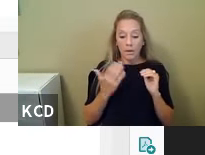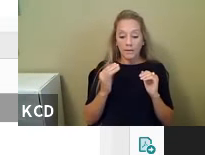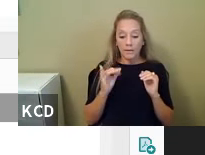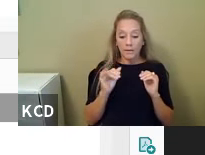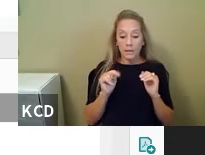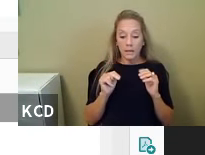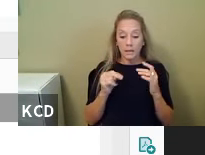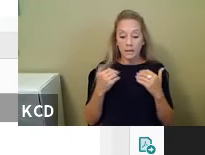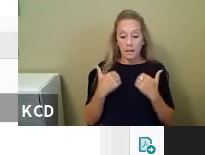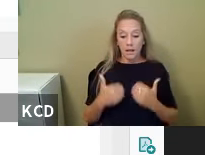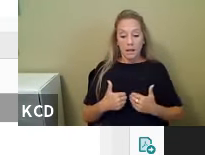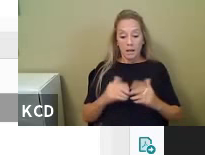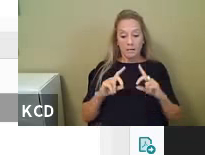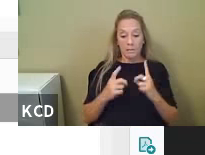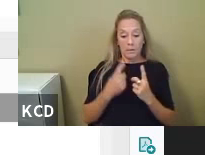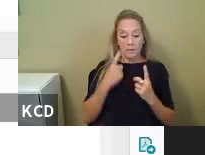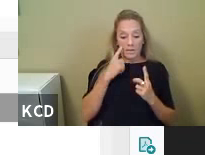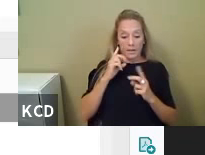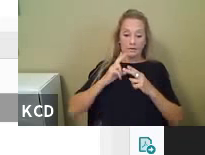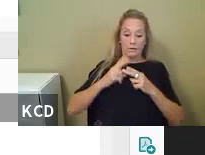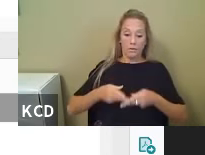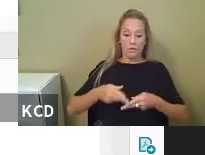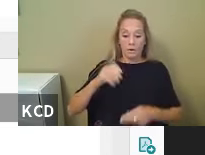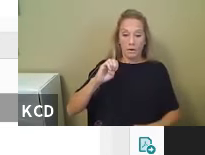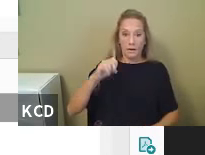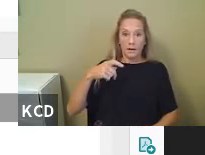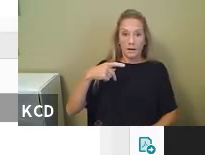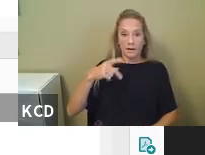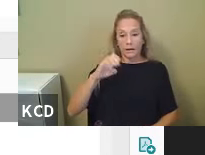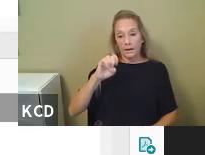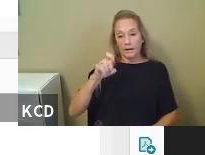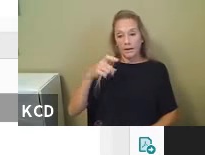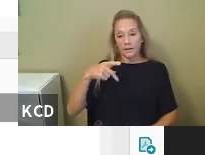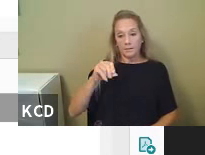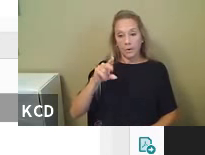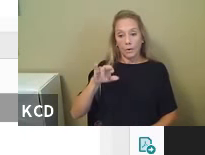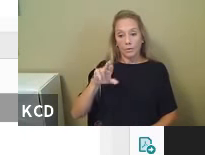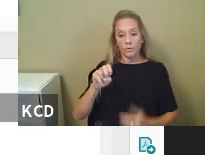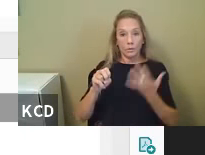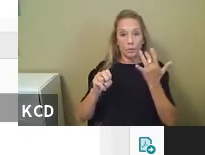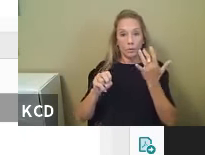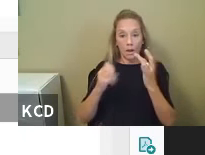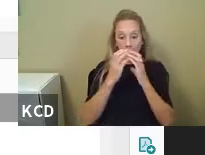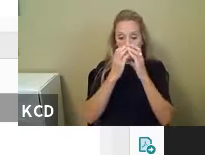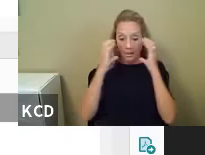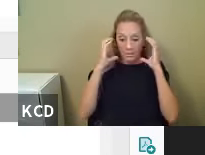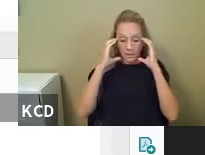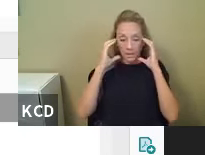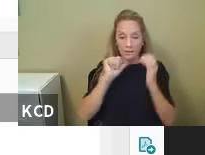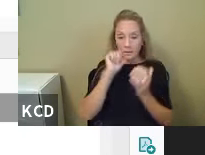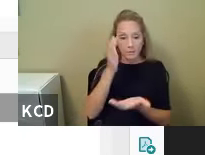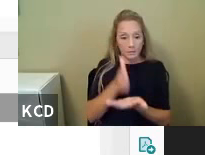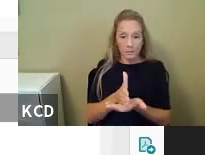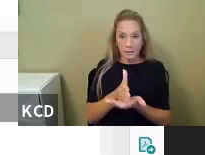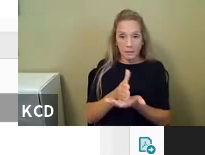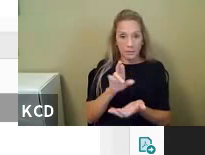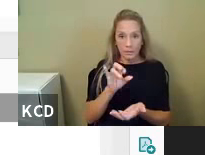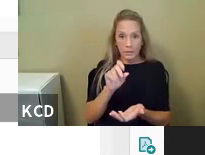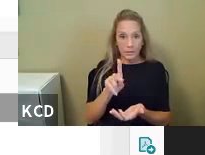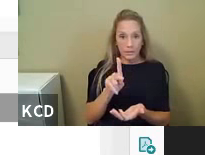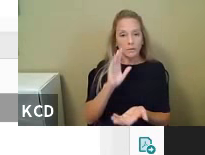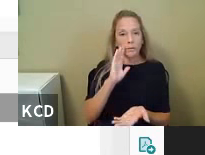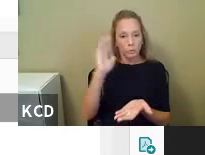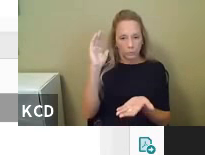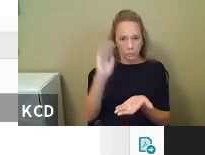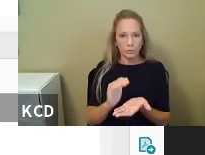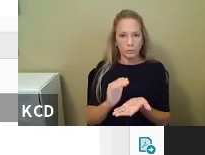that an exposure, because the mask does not eliminate risk, it just reduces risk. In addition to that, we all